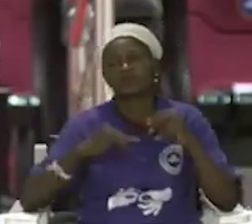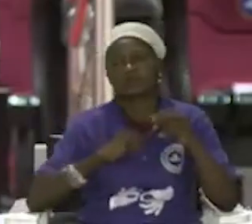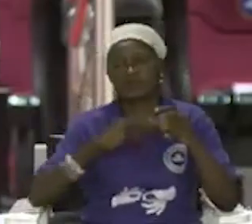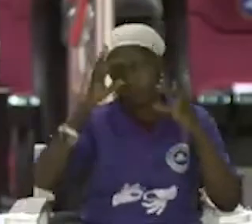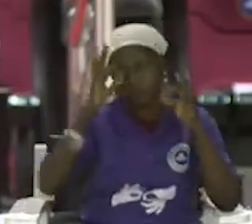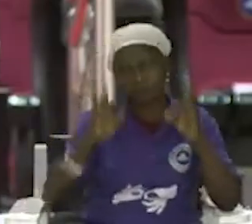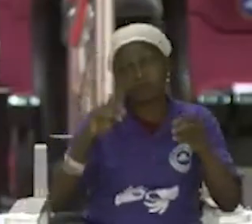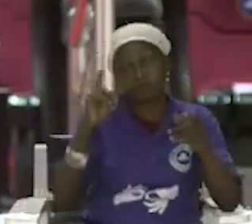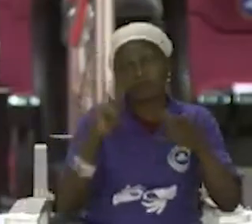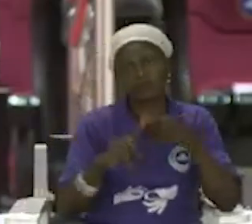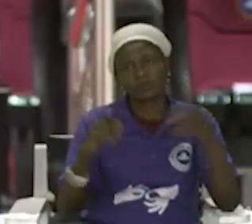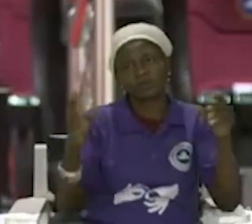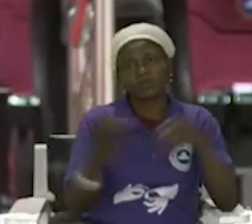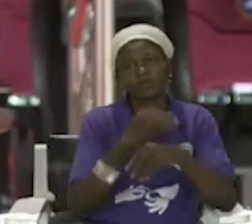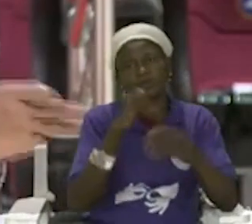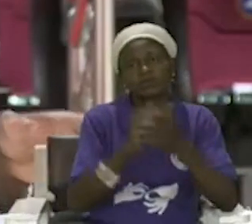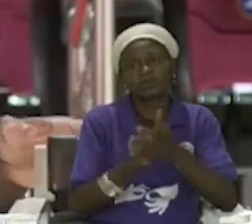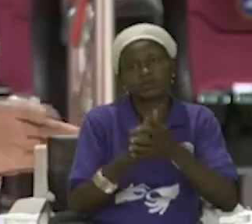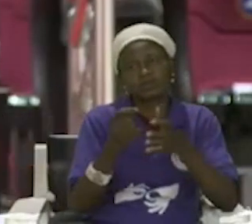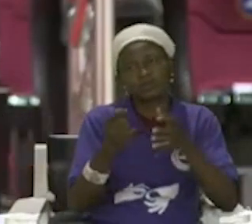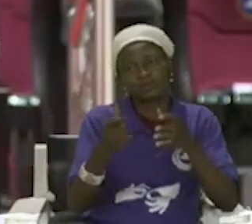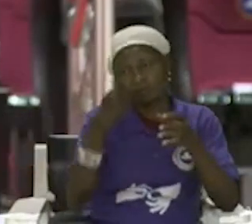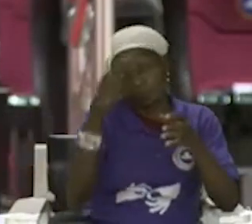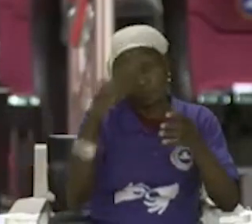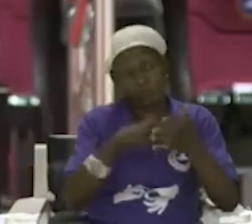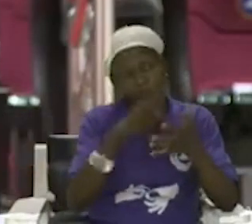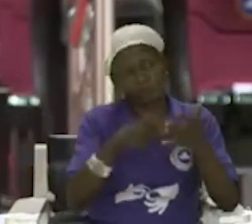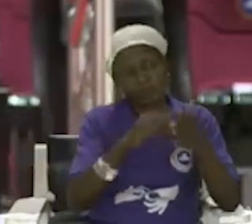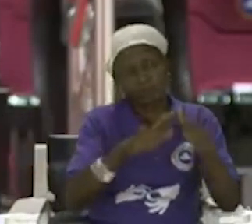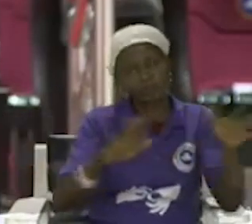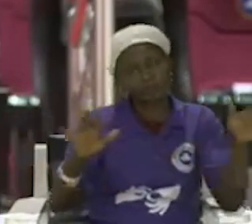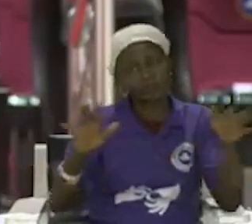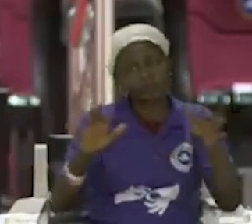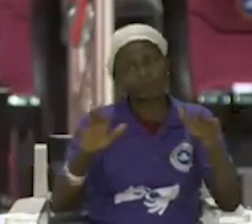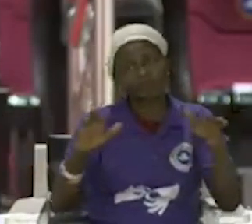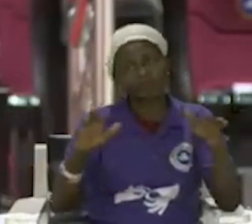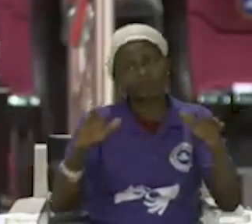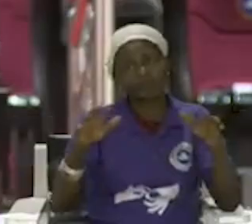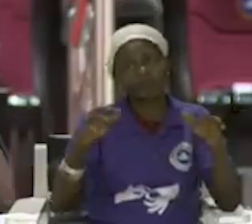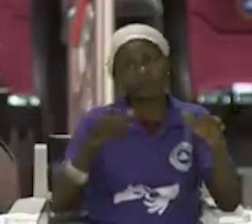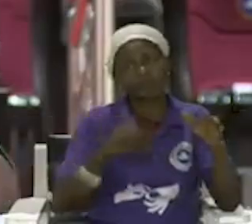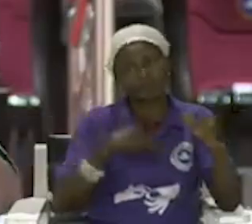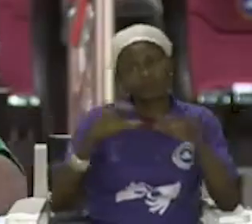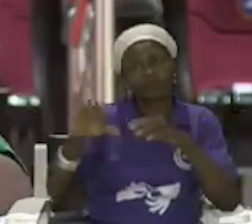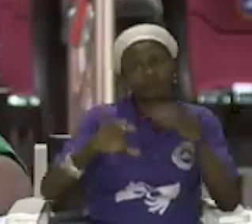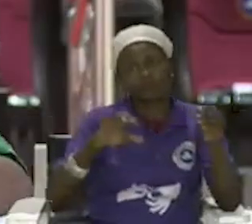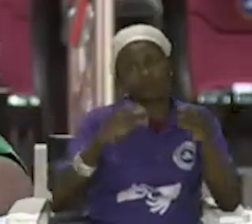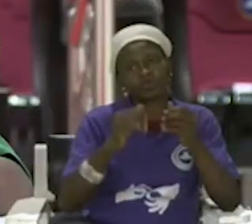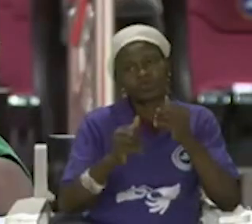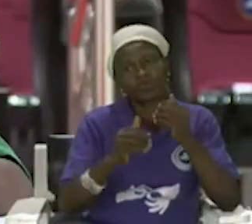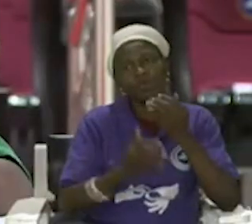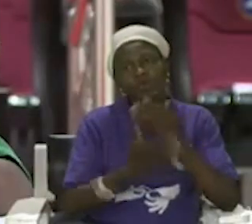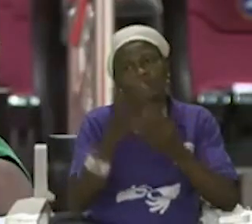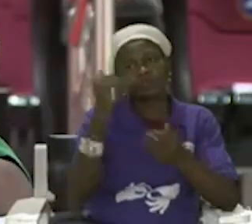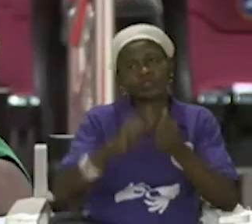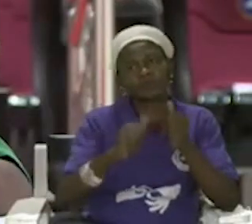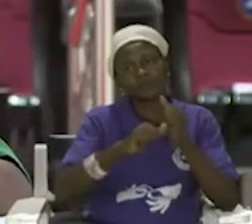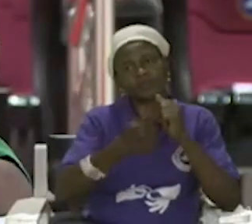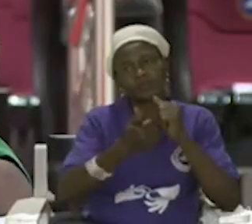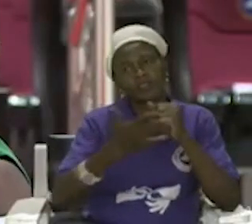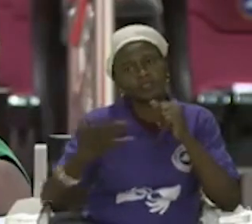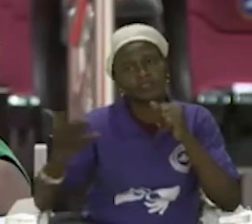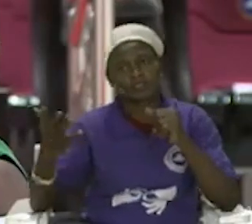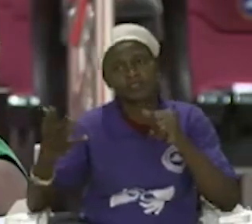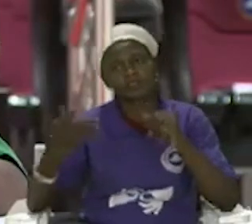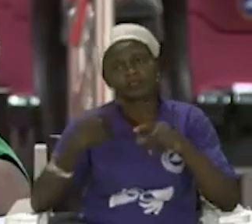to take that little bit because these children have handled almost every other thing.